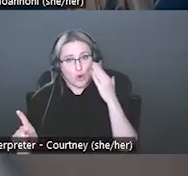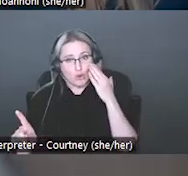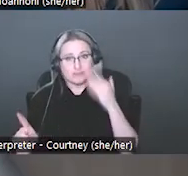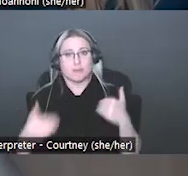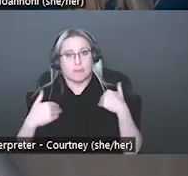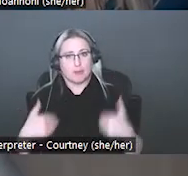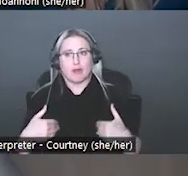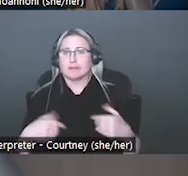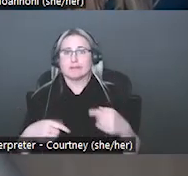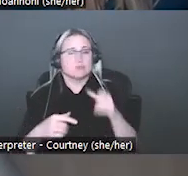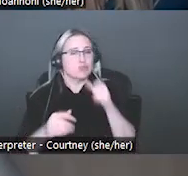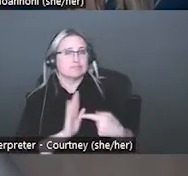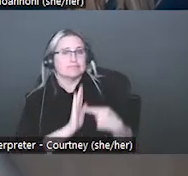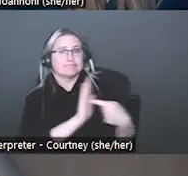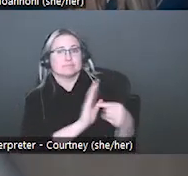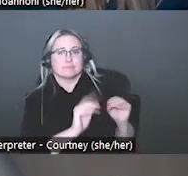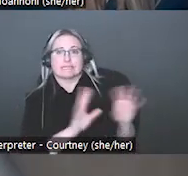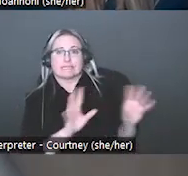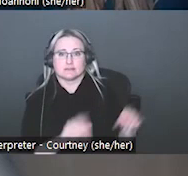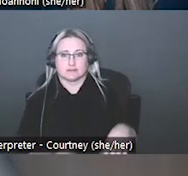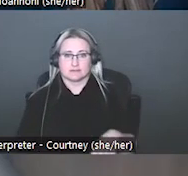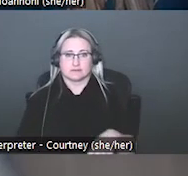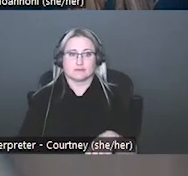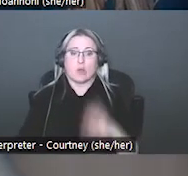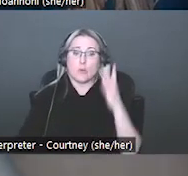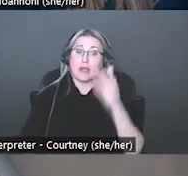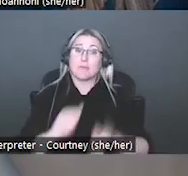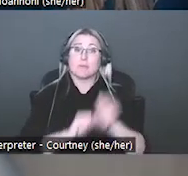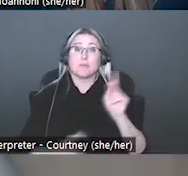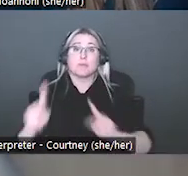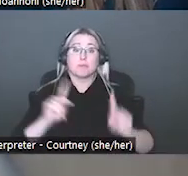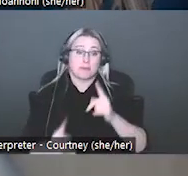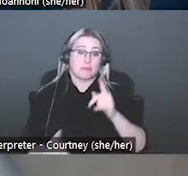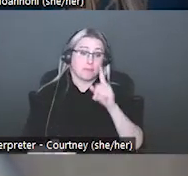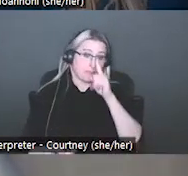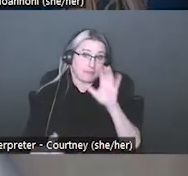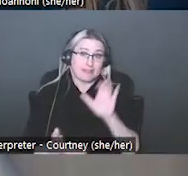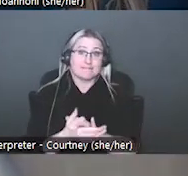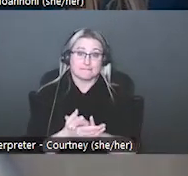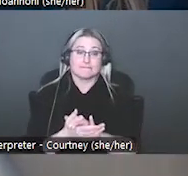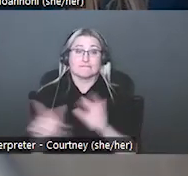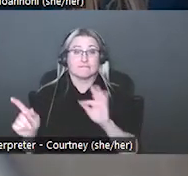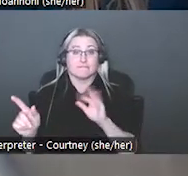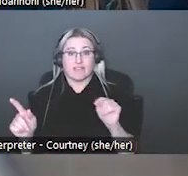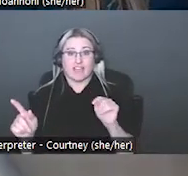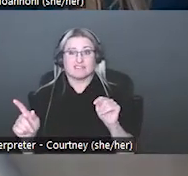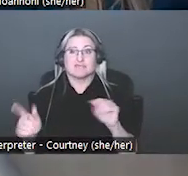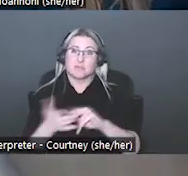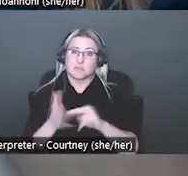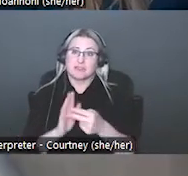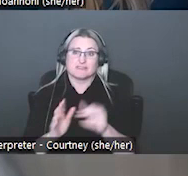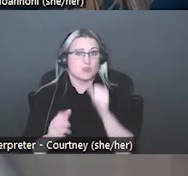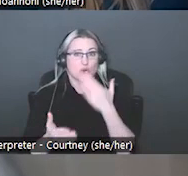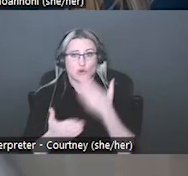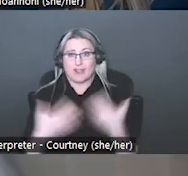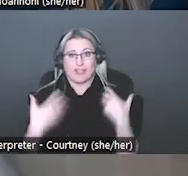symptoms invisible. Gailey notes that since most people believe fatness is intrinsically tied to ill health, that this